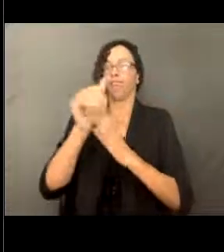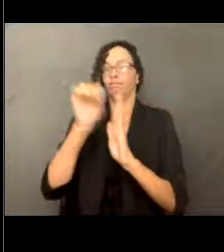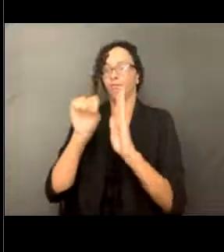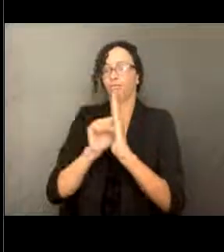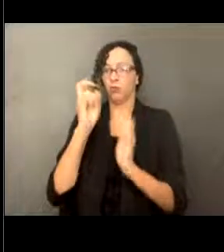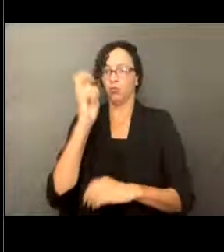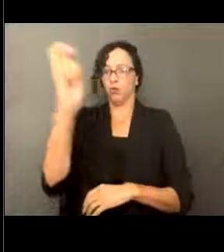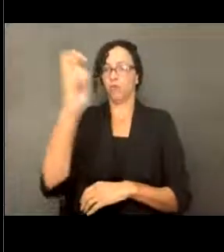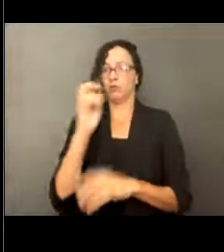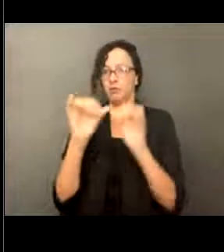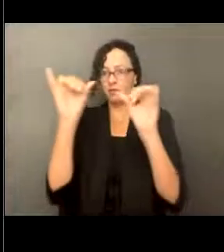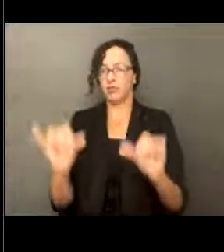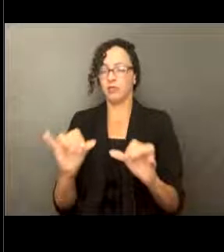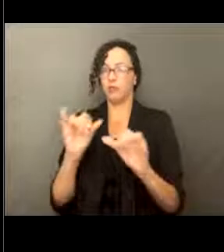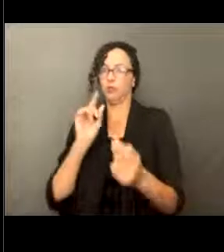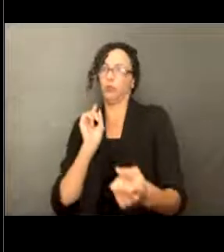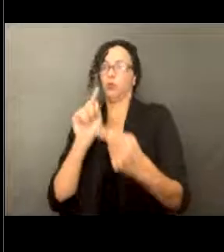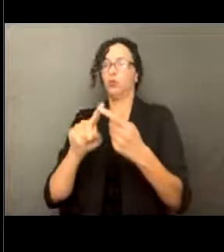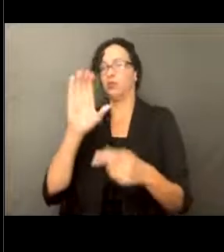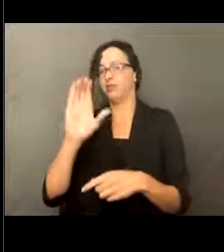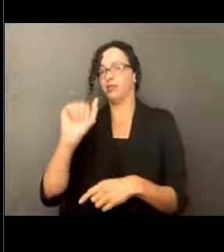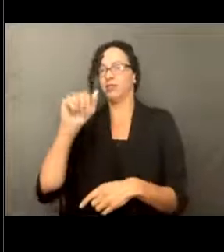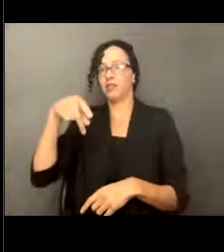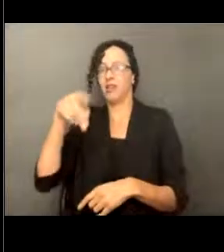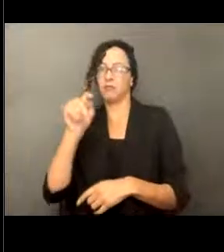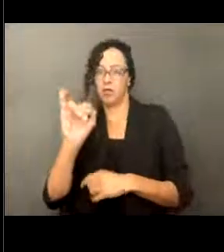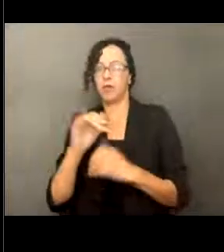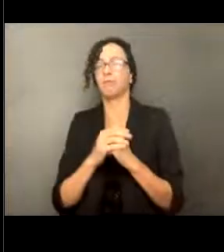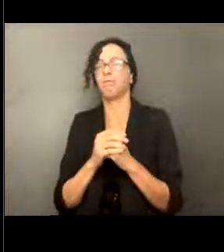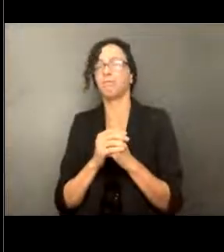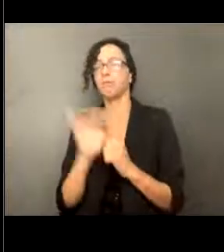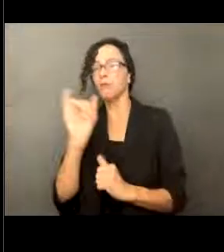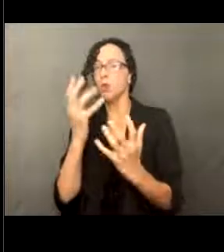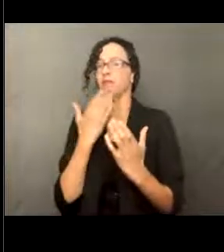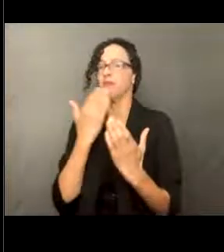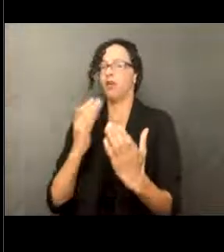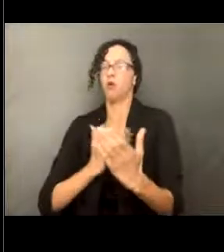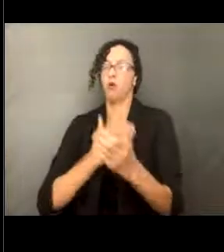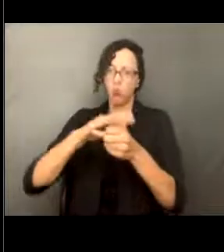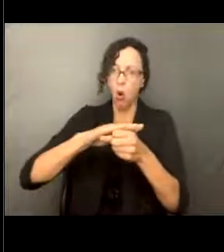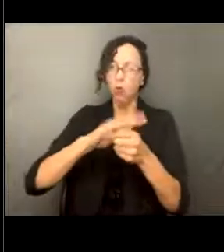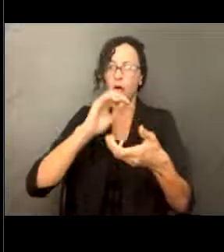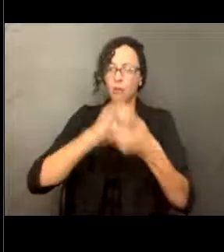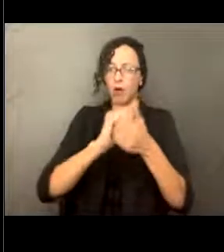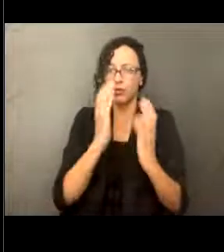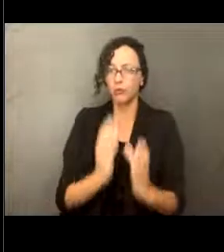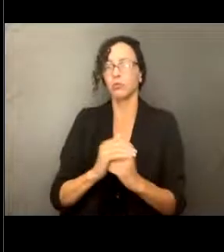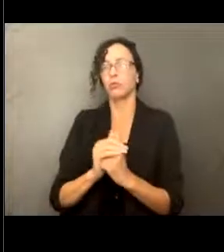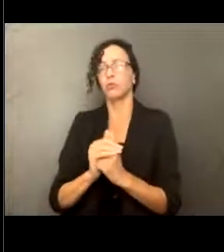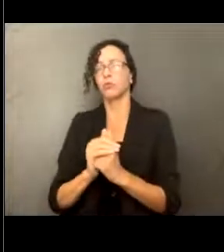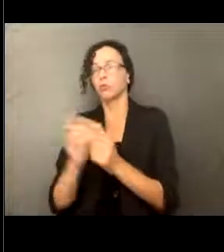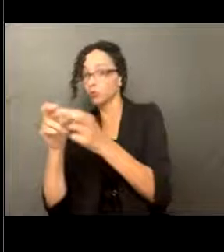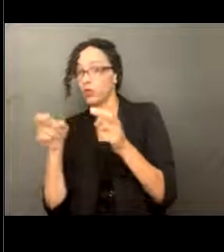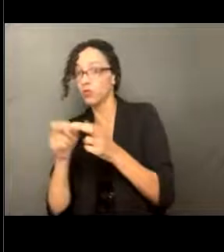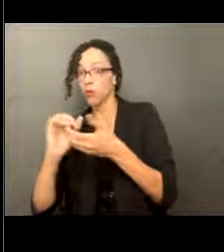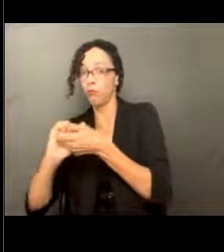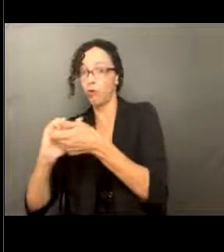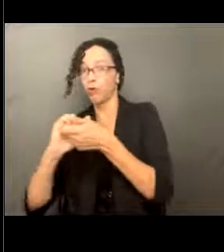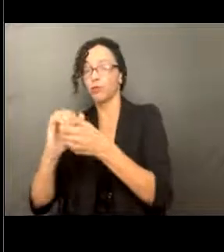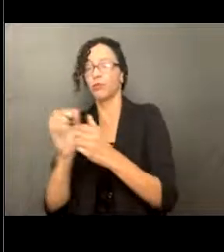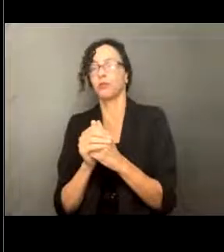towards CAPTI. Also want to thank our local partners, our regional partners, and our